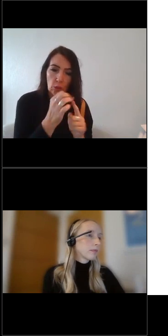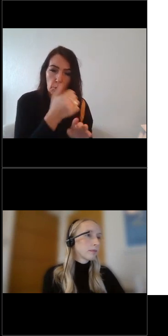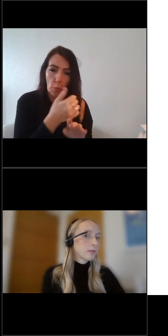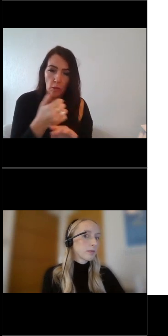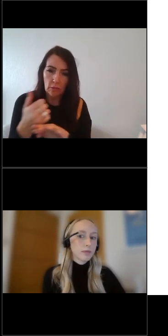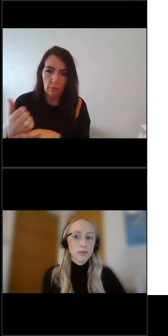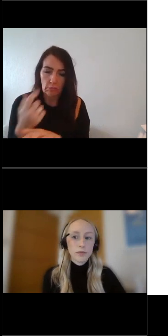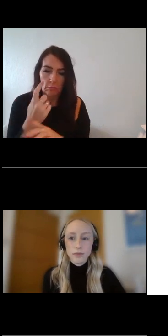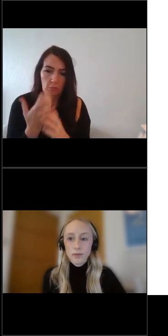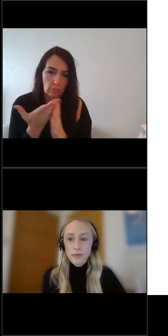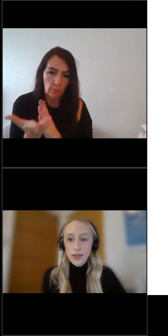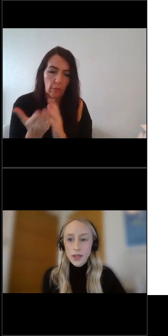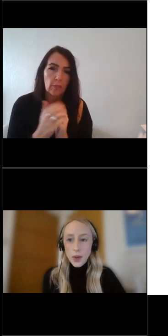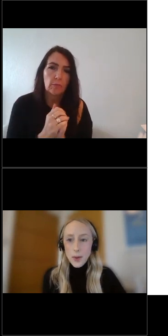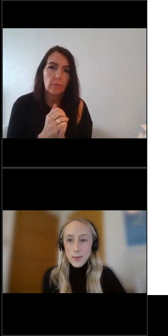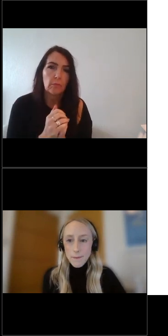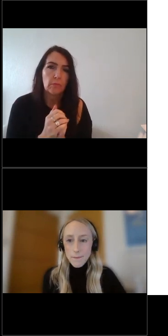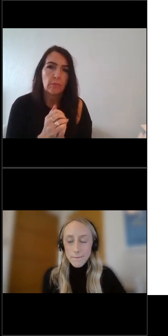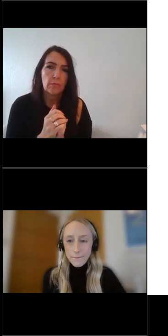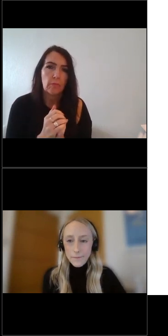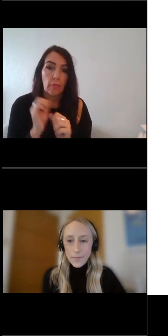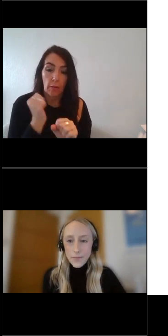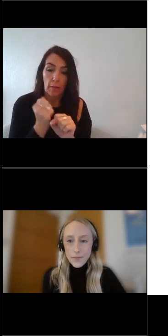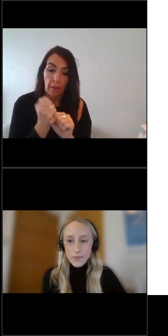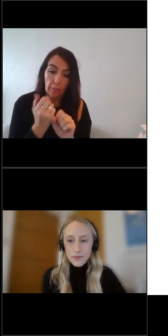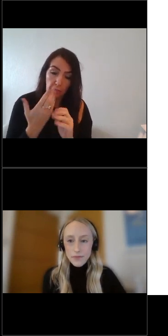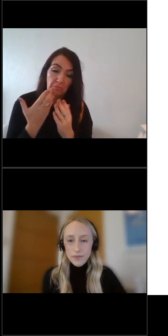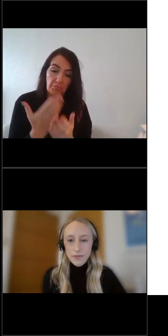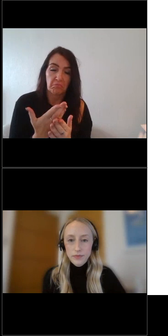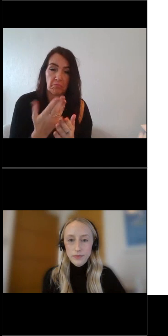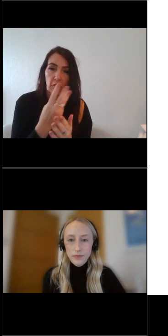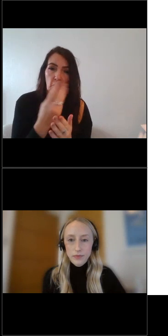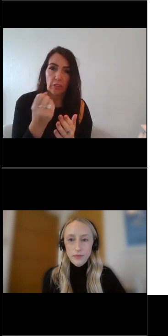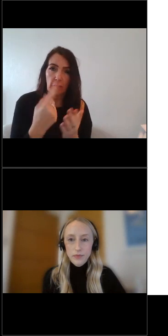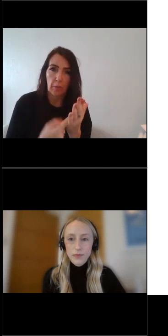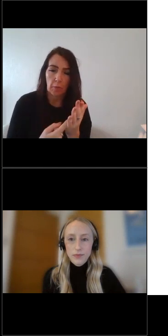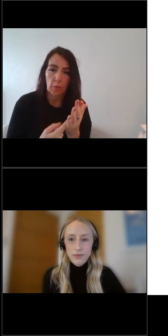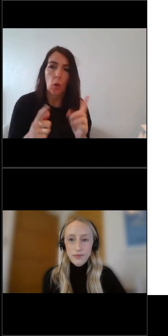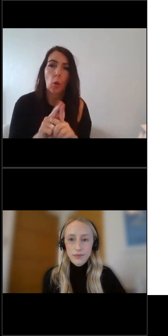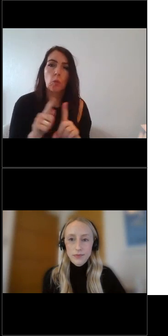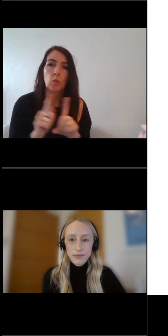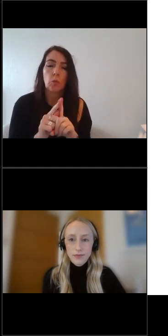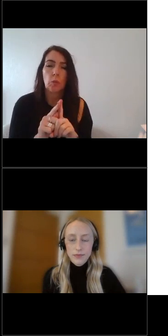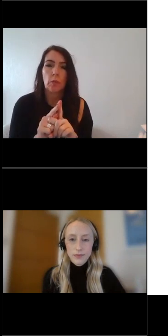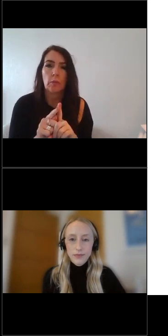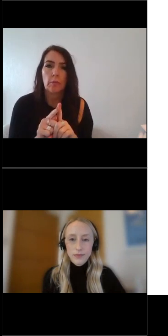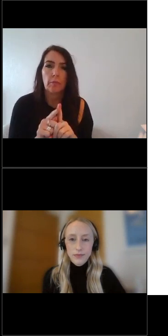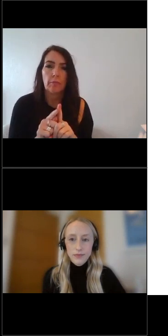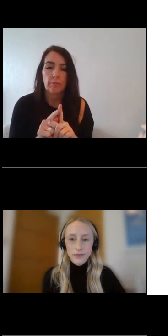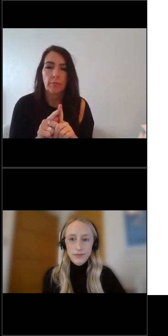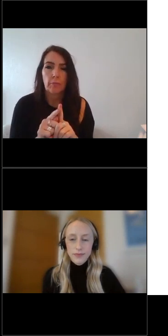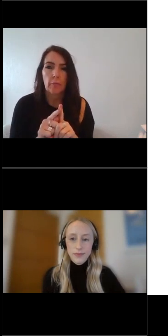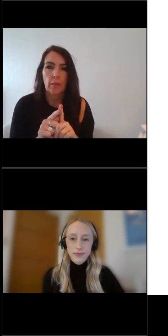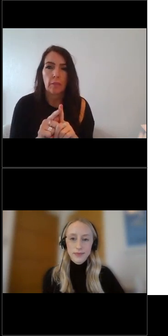installed. That's something that the government provide. I've also heard today that if you happen to be